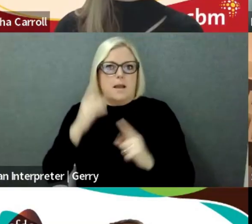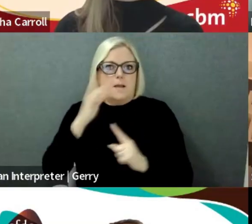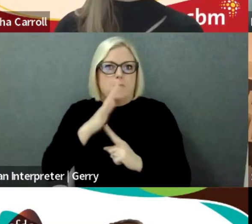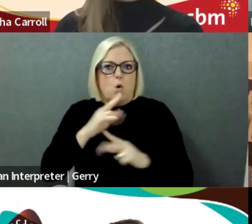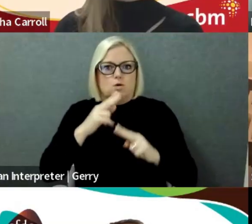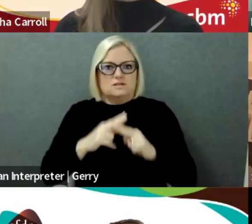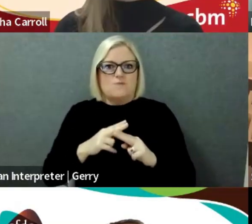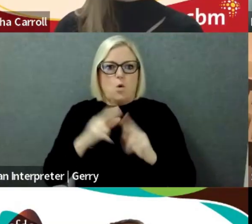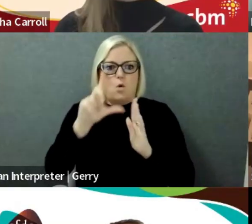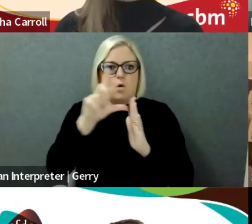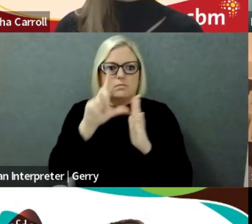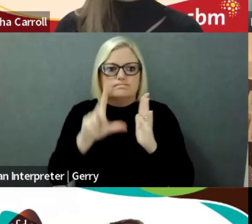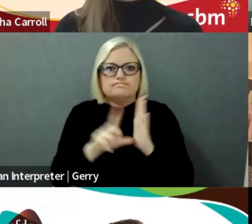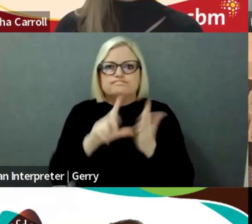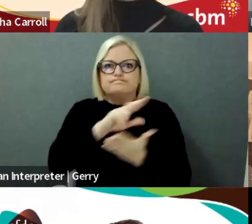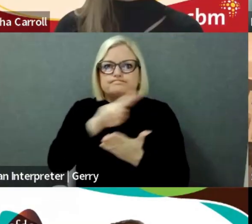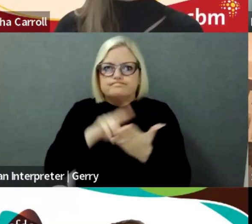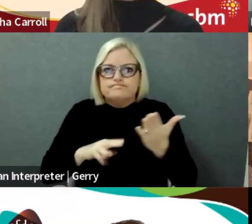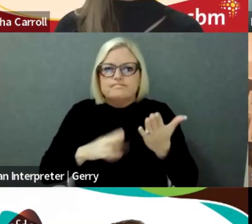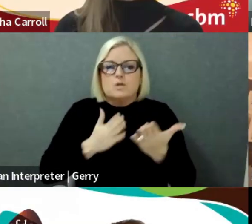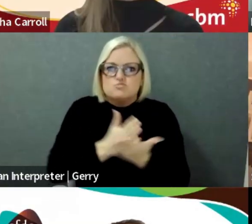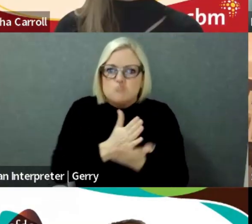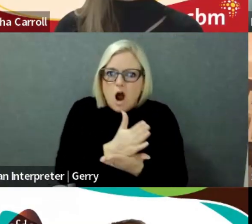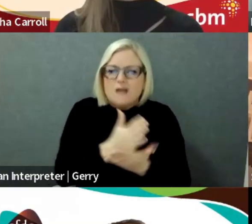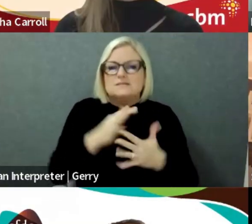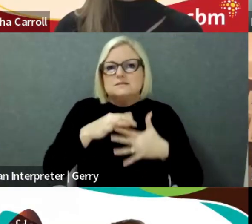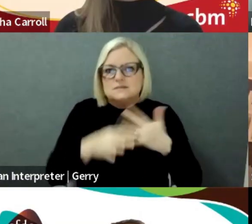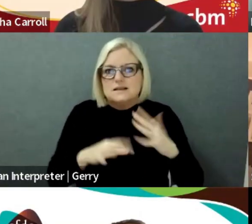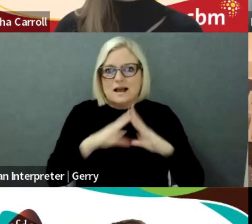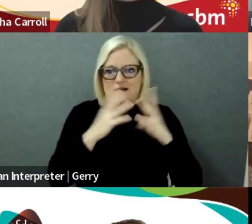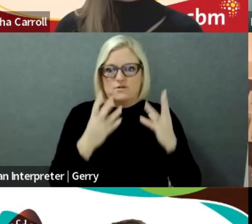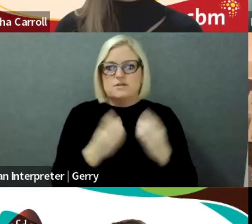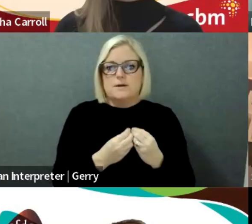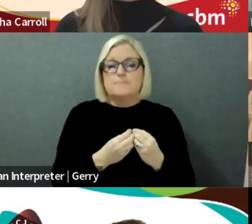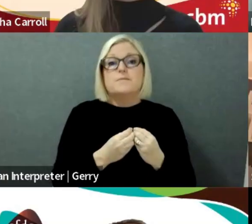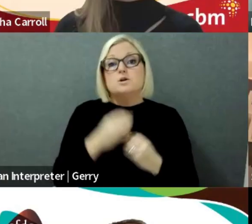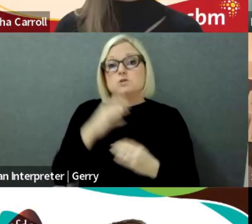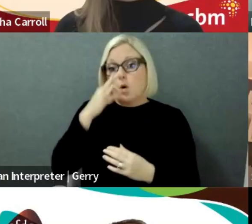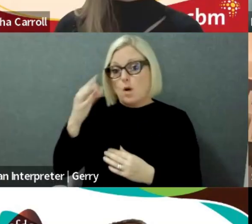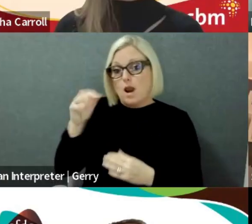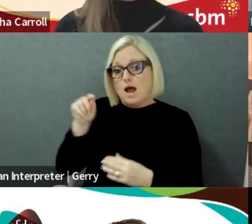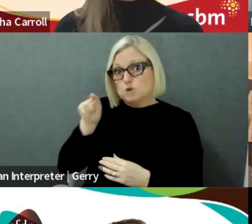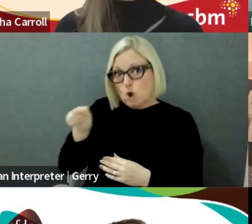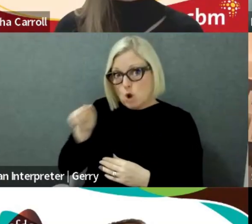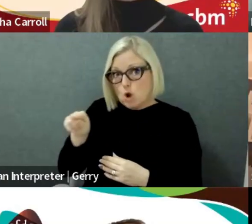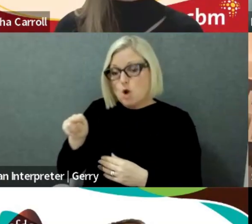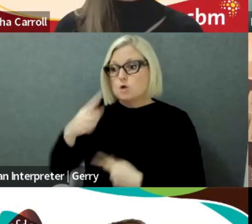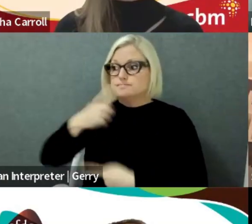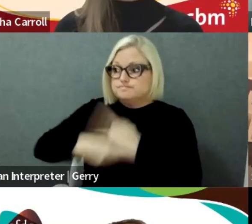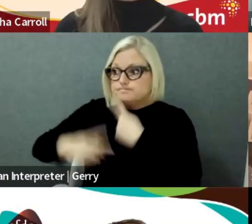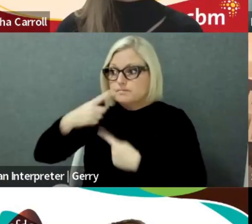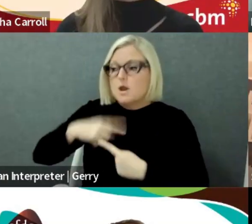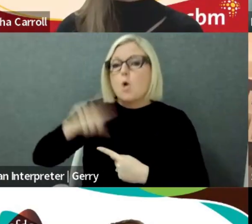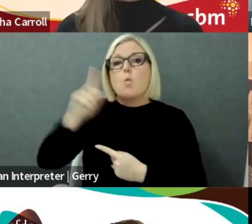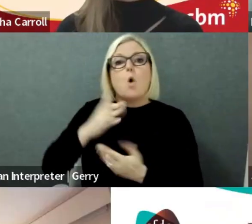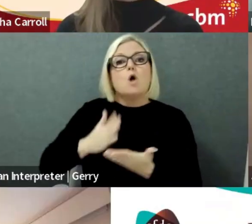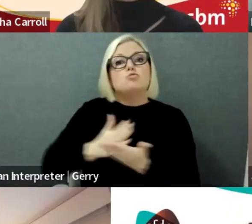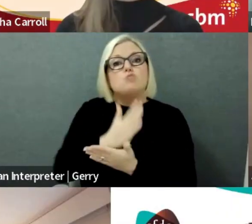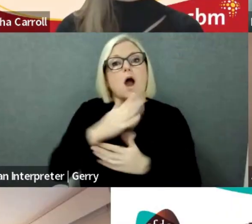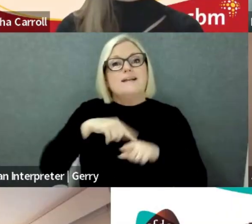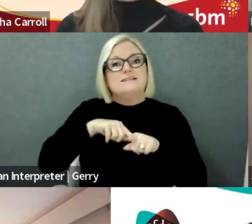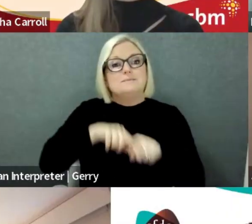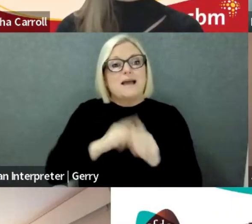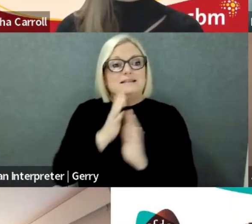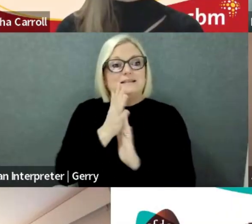coercion. I would like to invite Pranami to help us unpack what rights-based deinstitutionalisation means in practice and